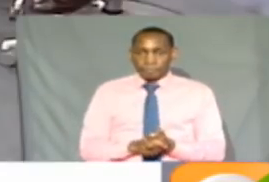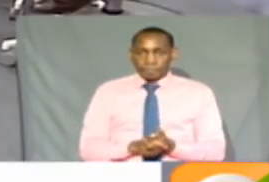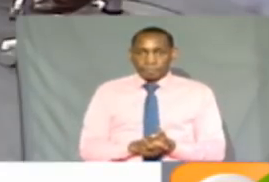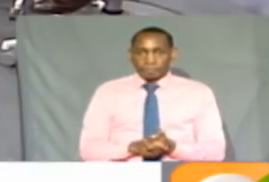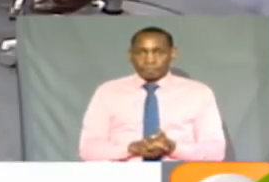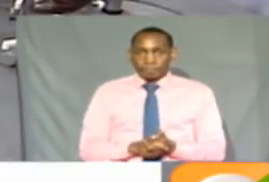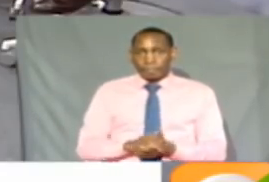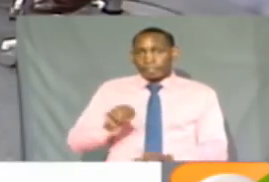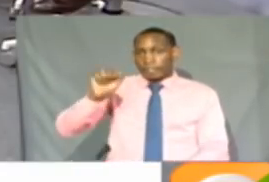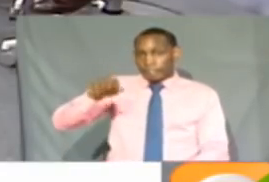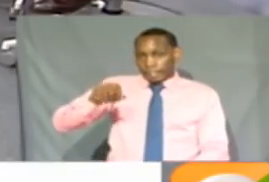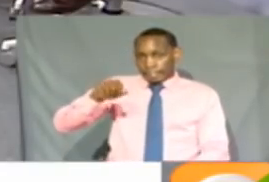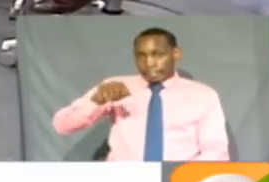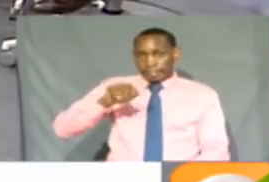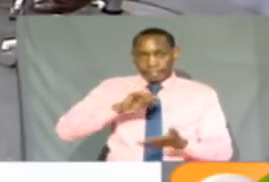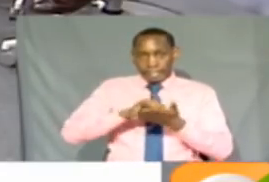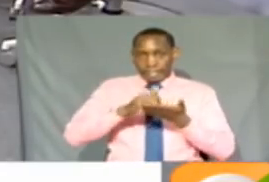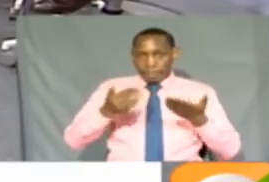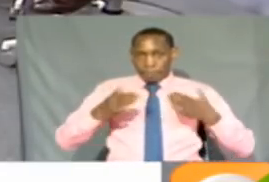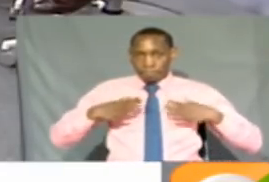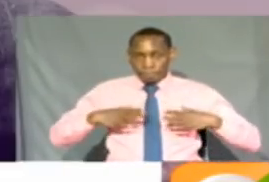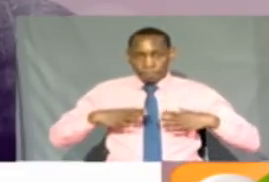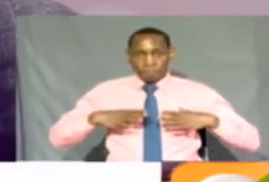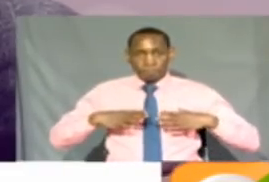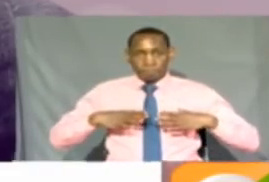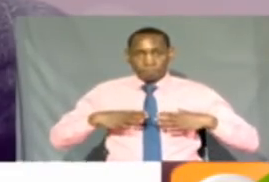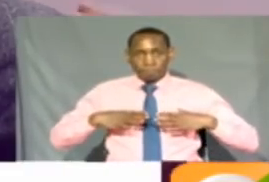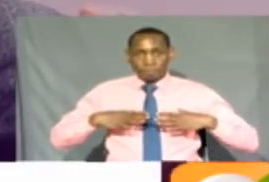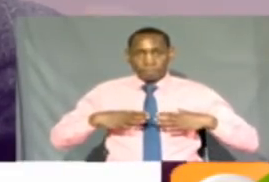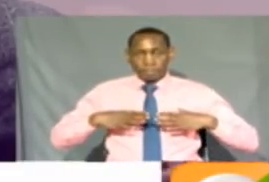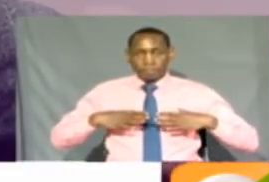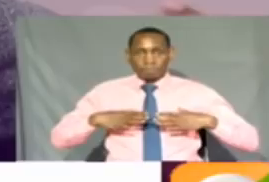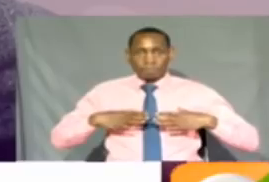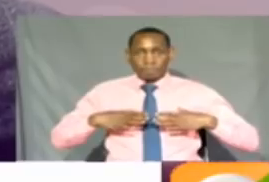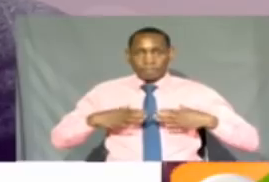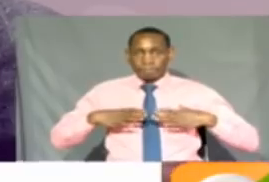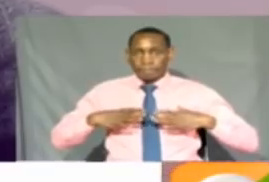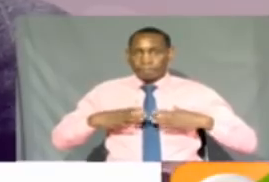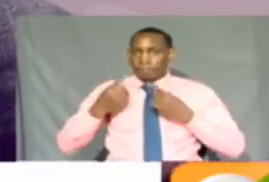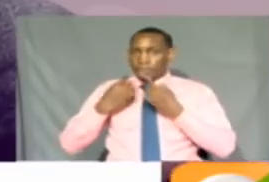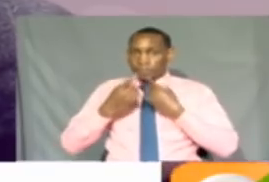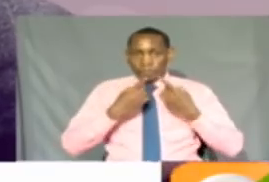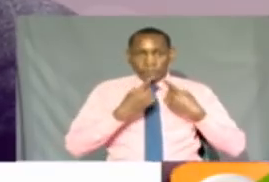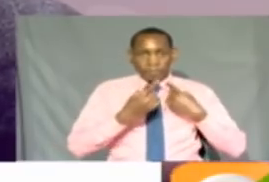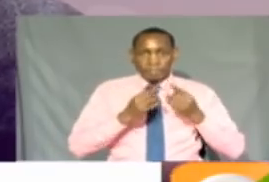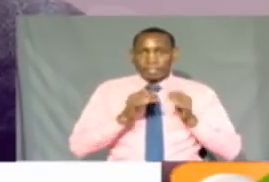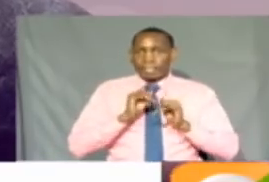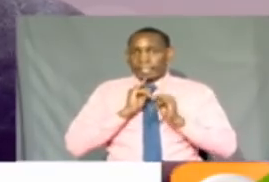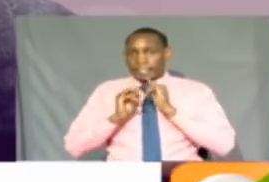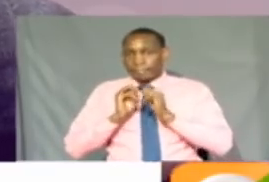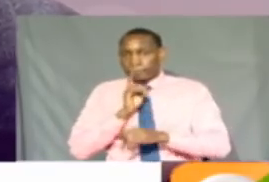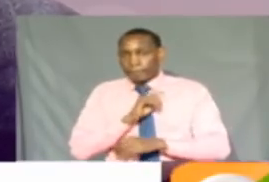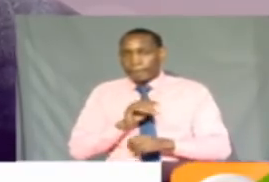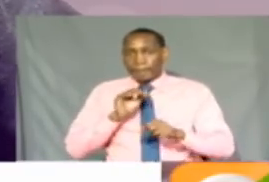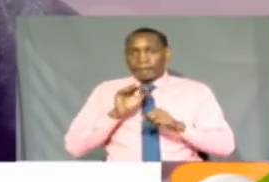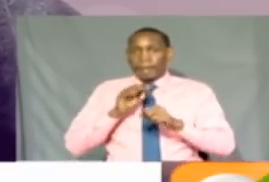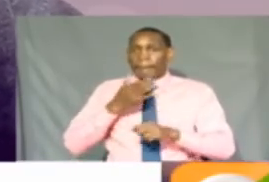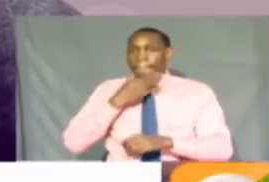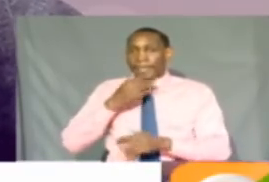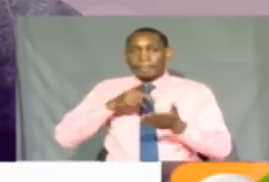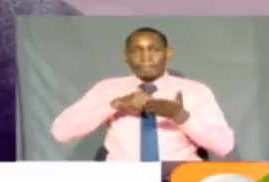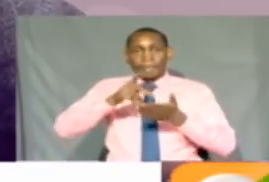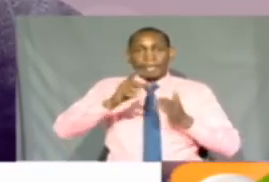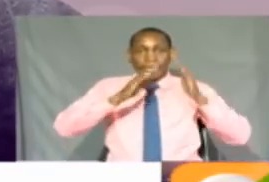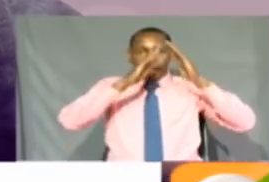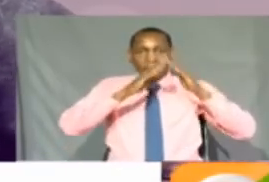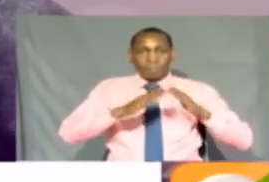what happens. Yeah. And so I find people in, I found situations and people I've talked to over time, I've interviewed, men paying for houses they can't